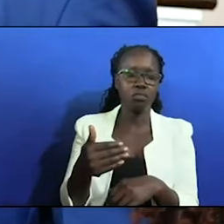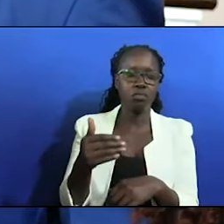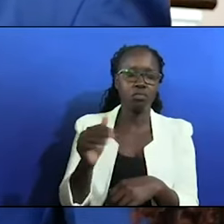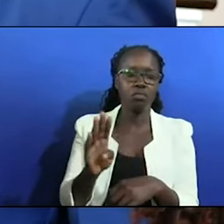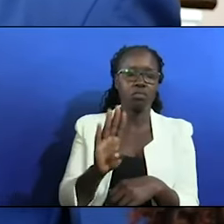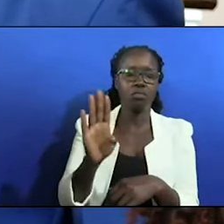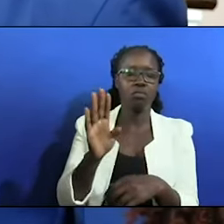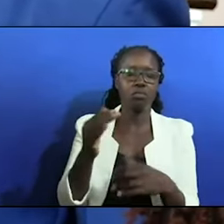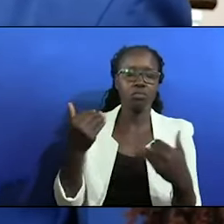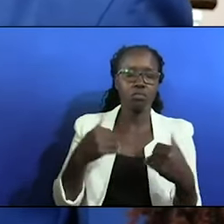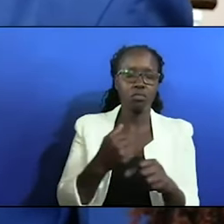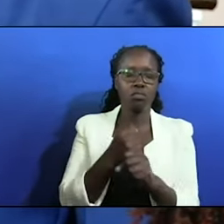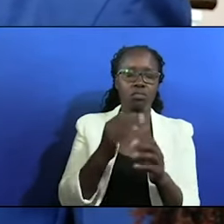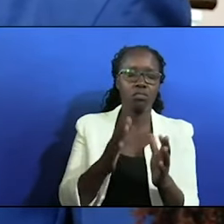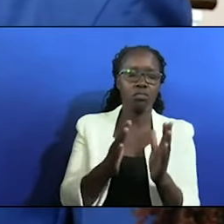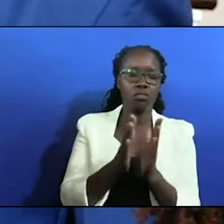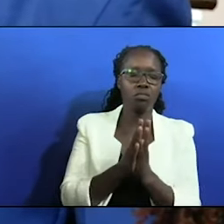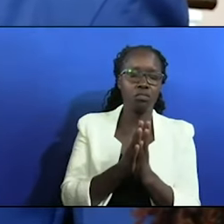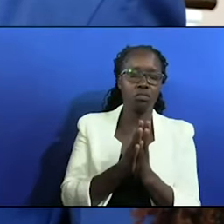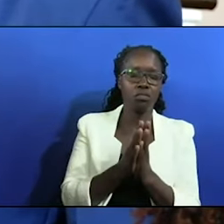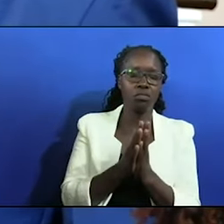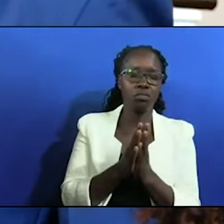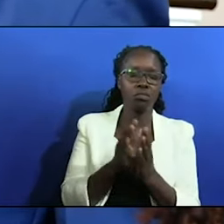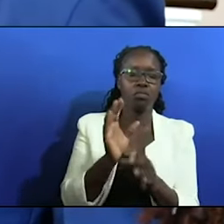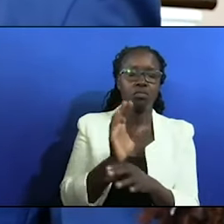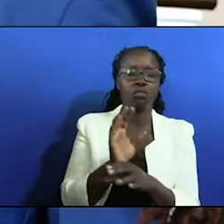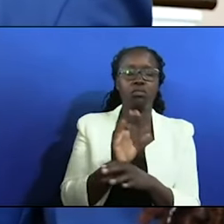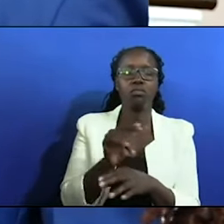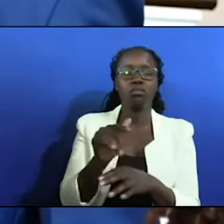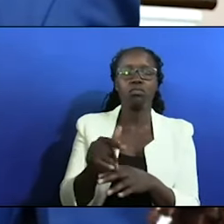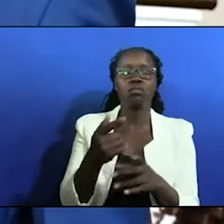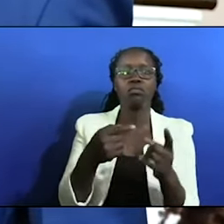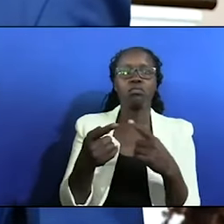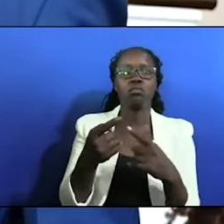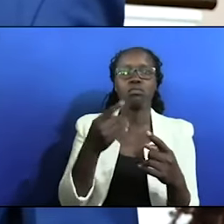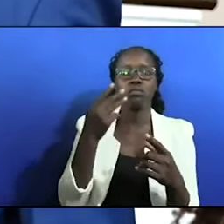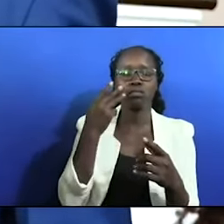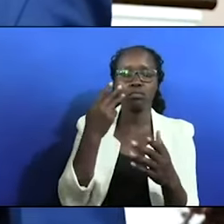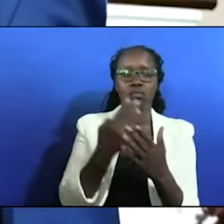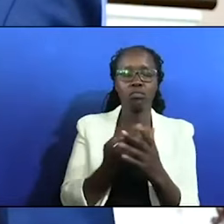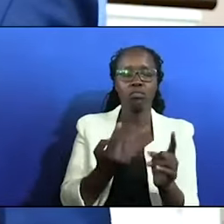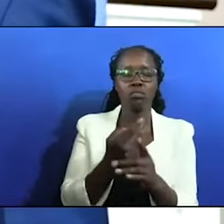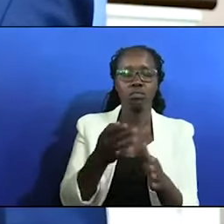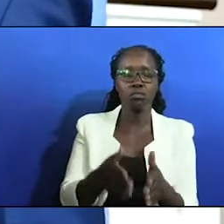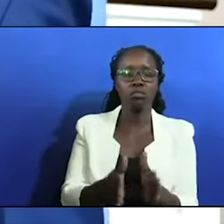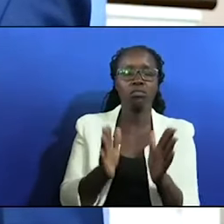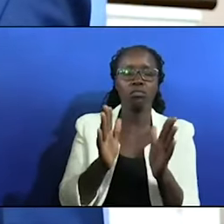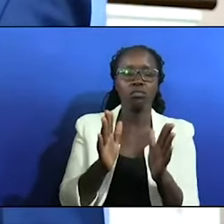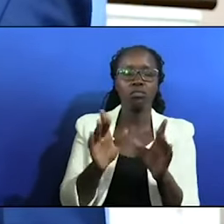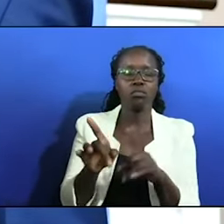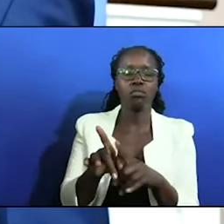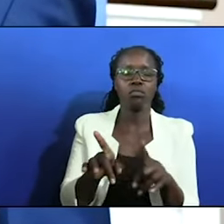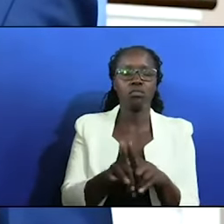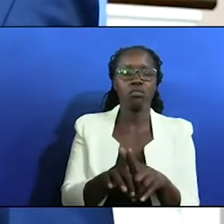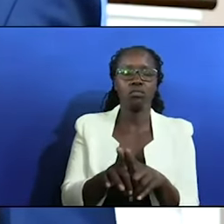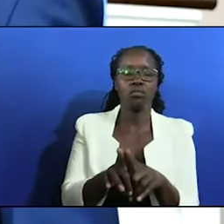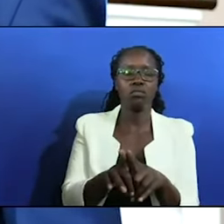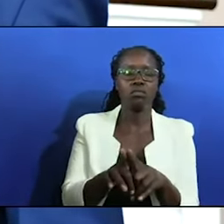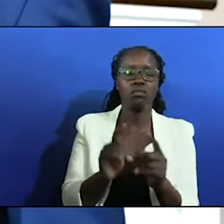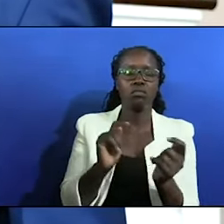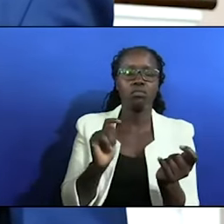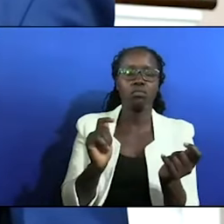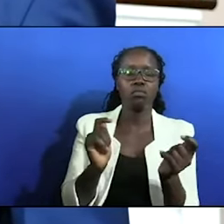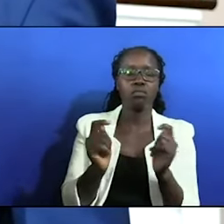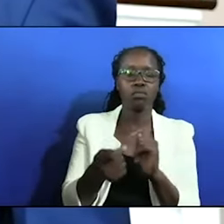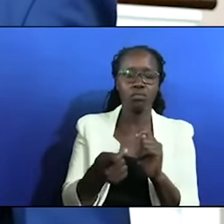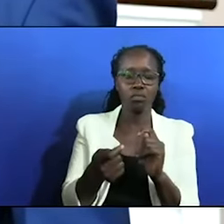savior. Lord, we pray for the whole of this church as we have come here and we have witnessed in one way or the other. We have also been transformed